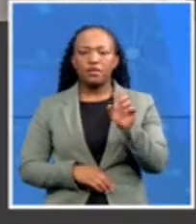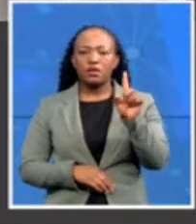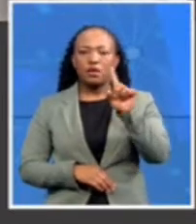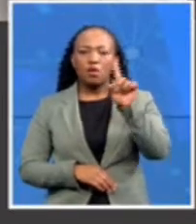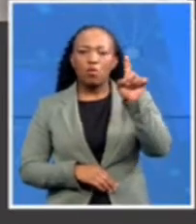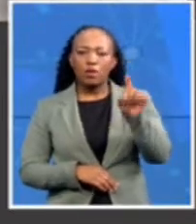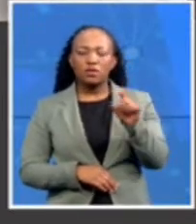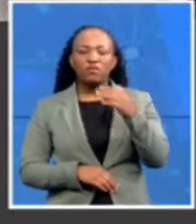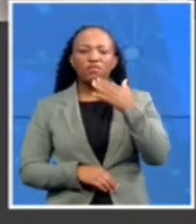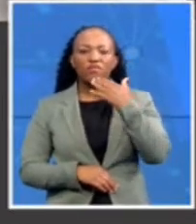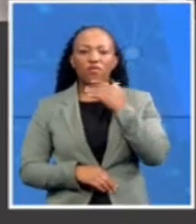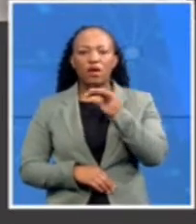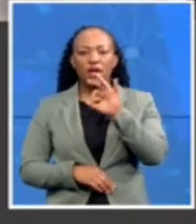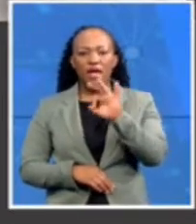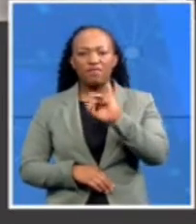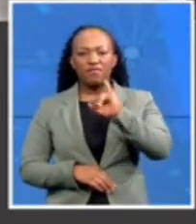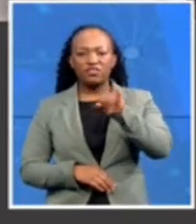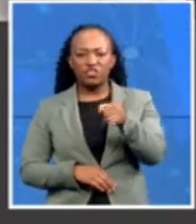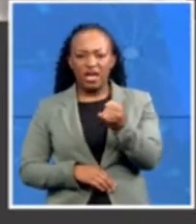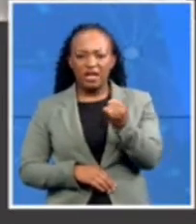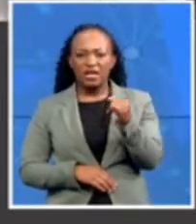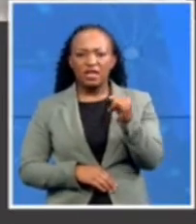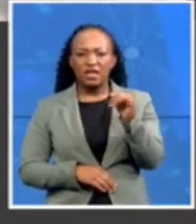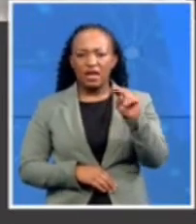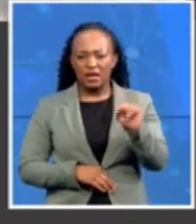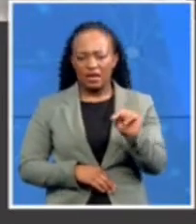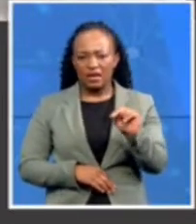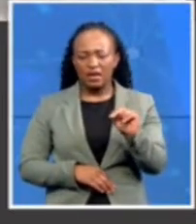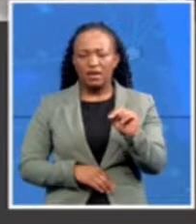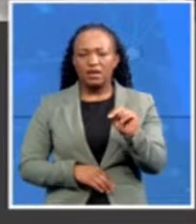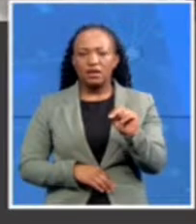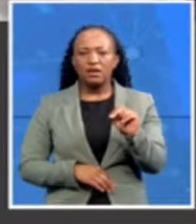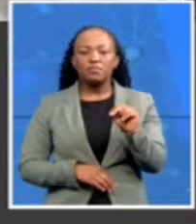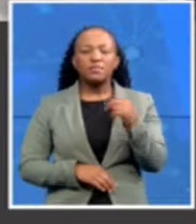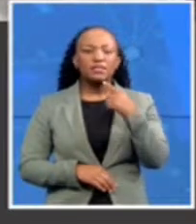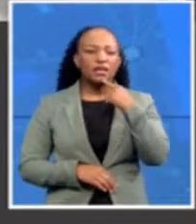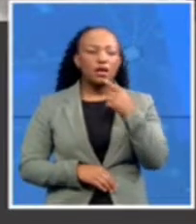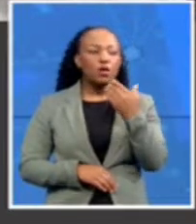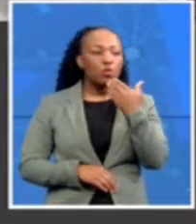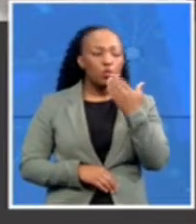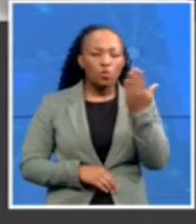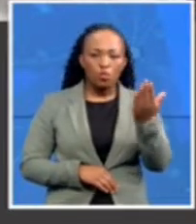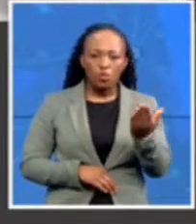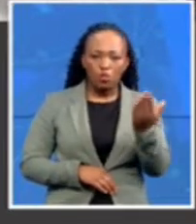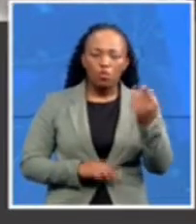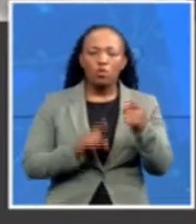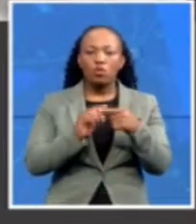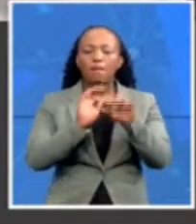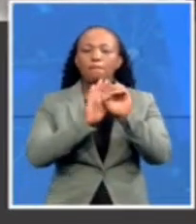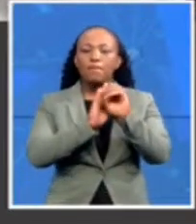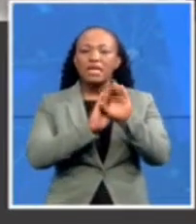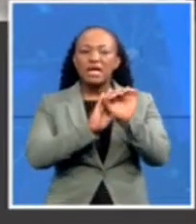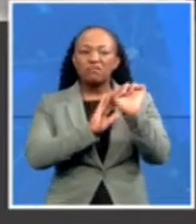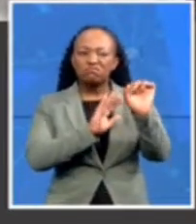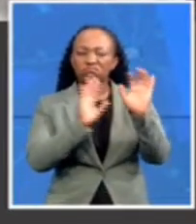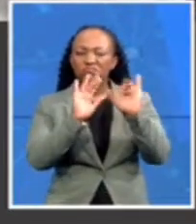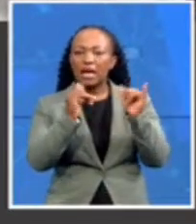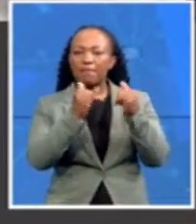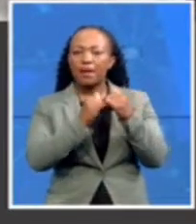yourself and your media organization and give us your 2 questions. Thank you. Unmute yourself,